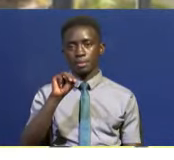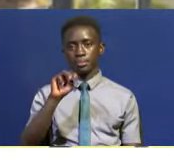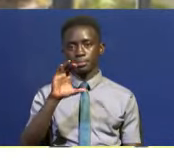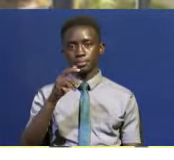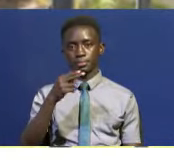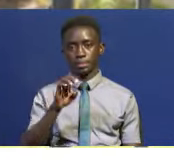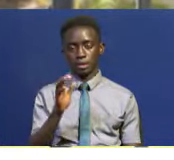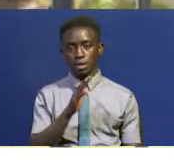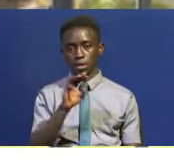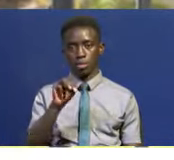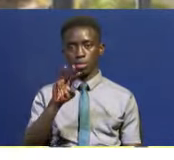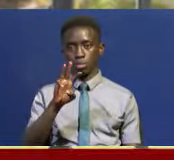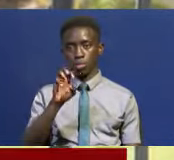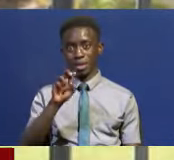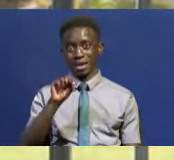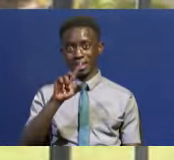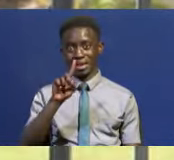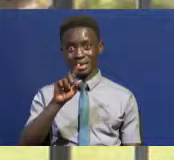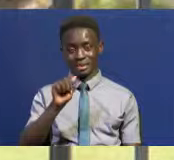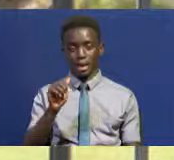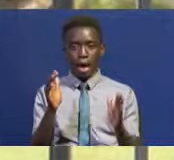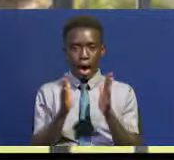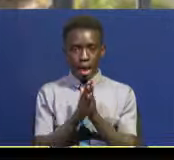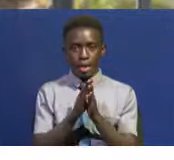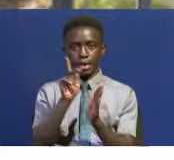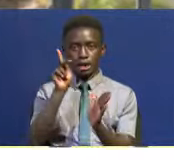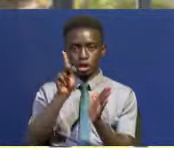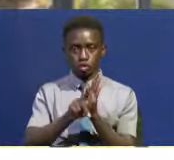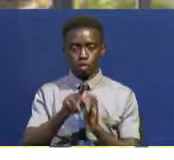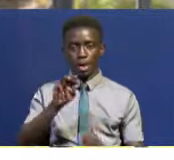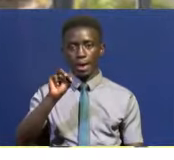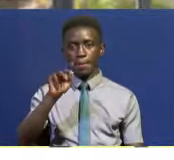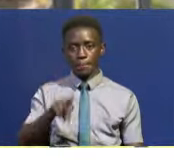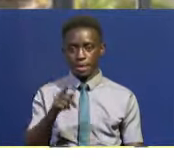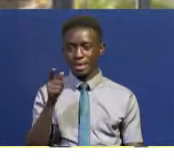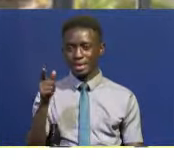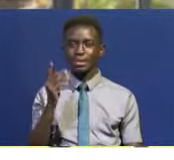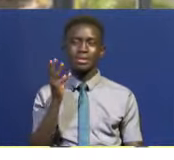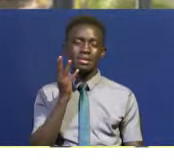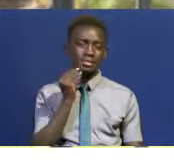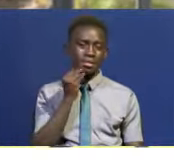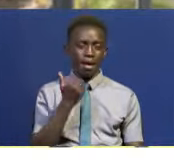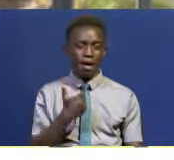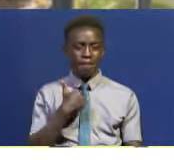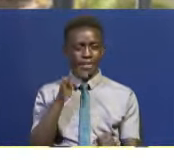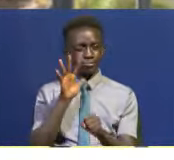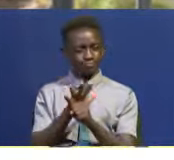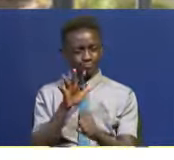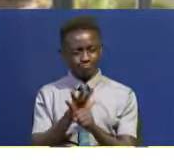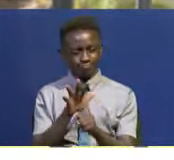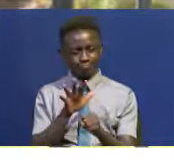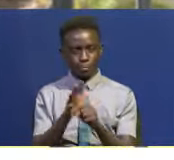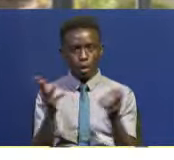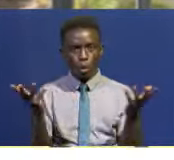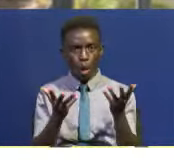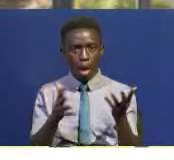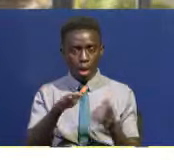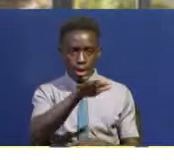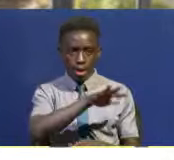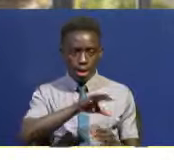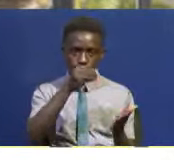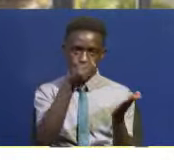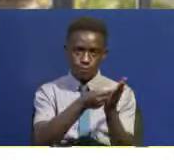Central Member of Parliament, Makali Mulu, who has a lot of experience when it comes to issues, finance